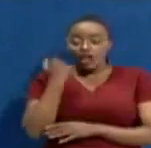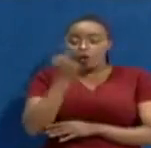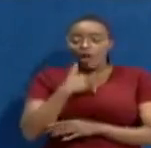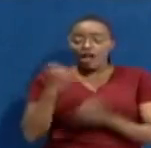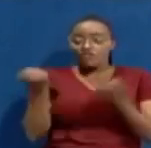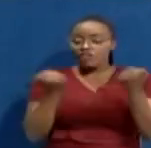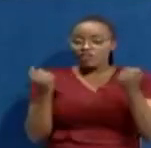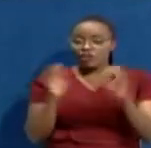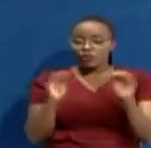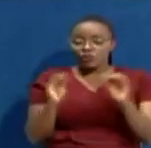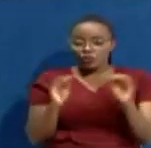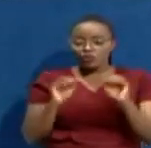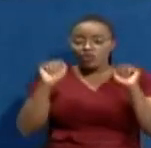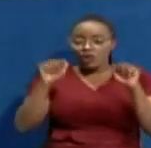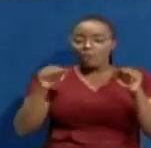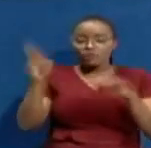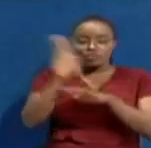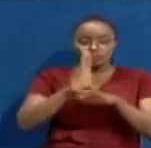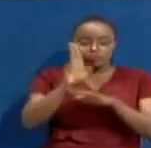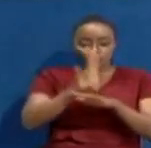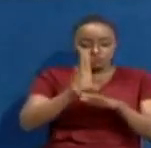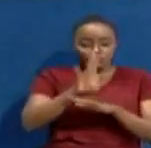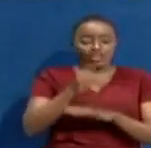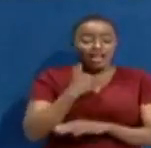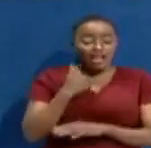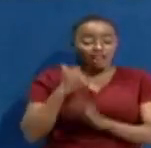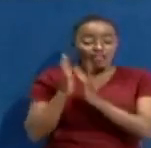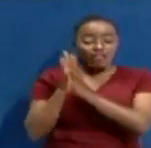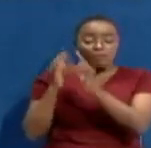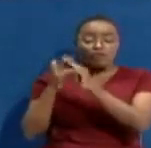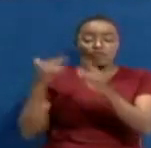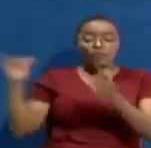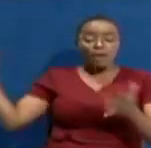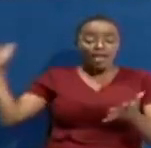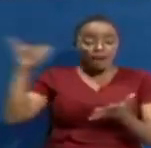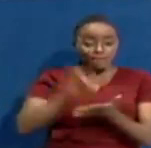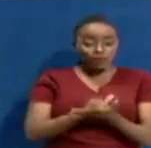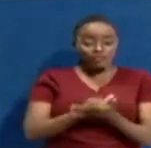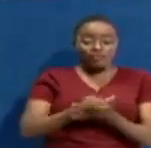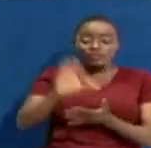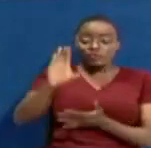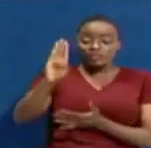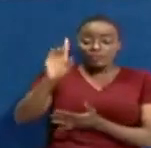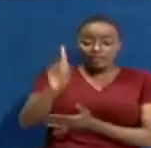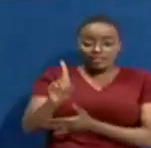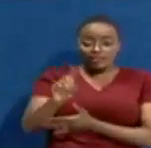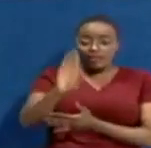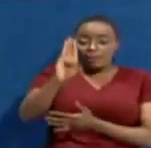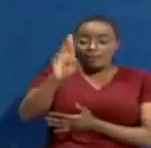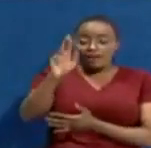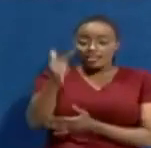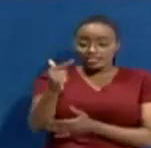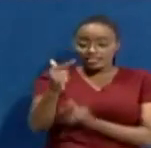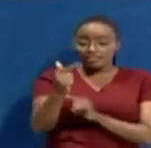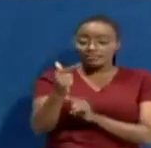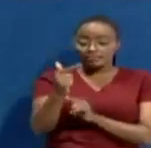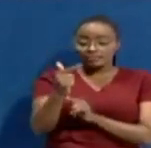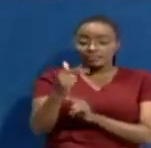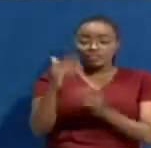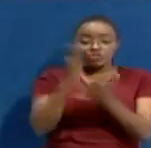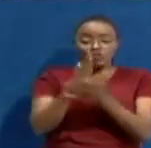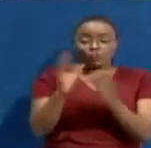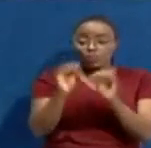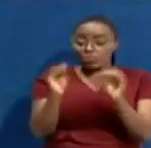have a vehicle, they can still use the buses from the airport, the CBD, BRT,